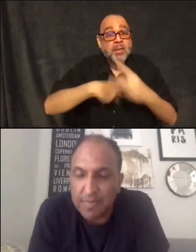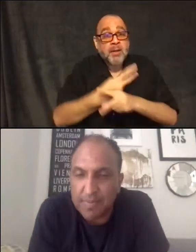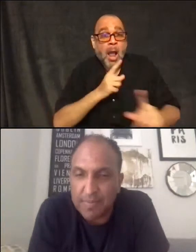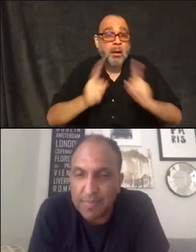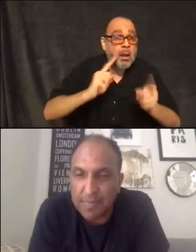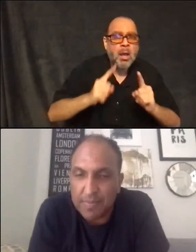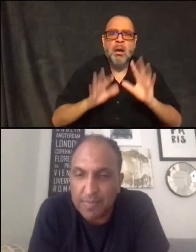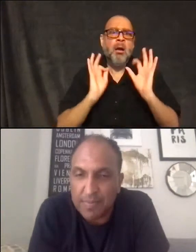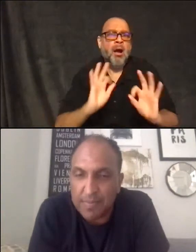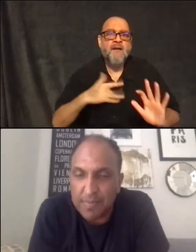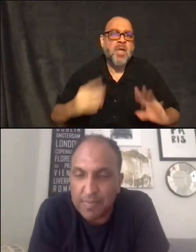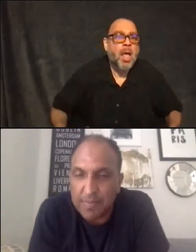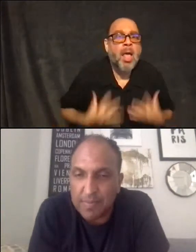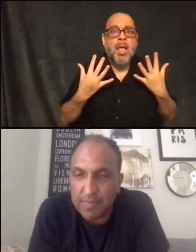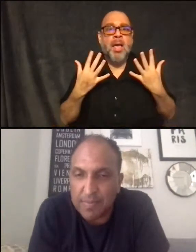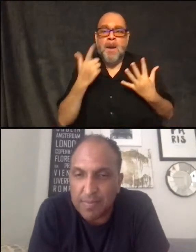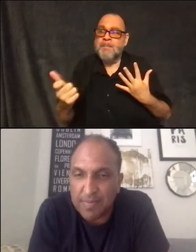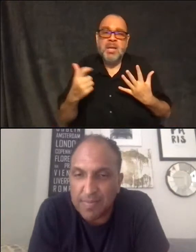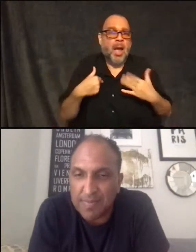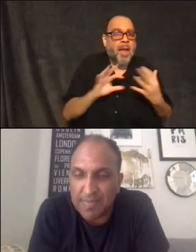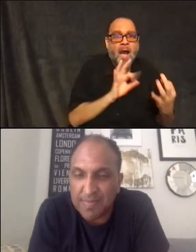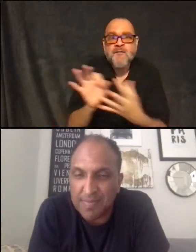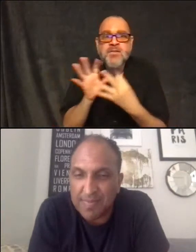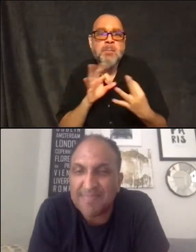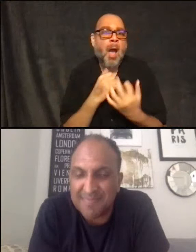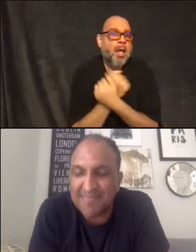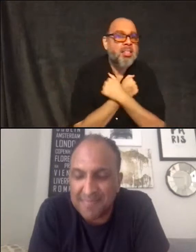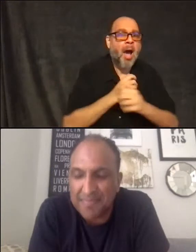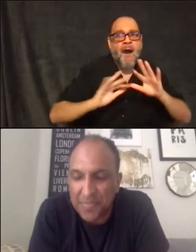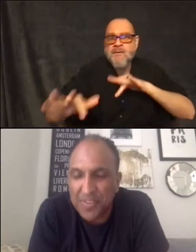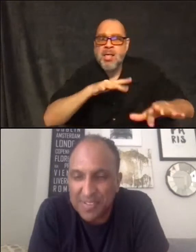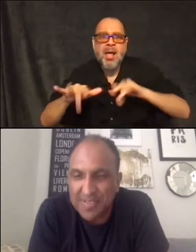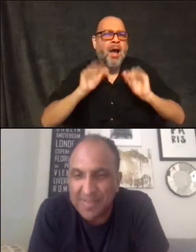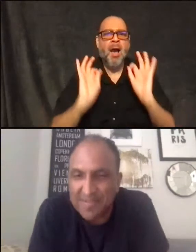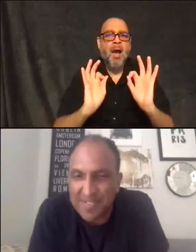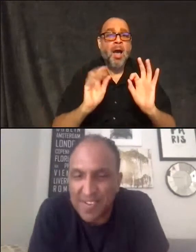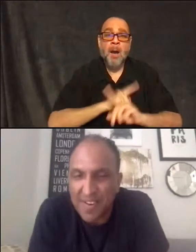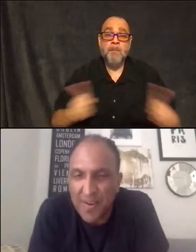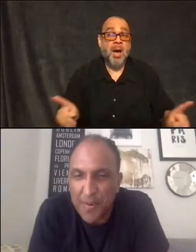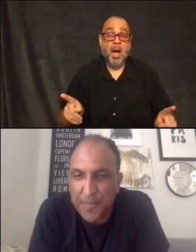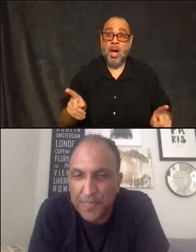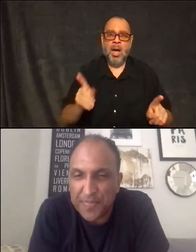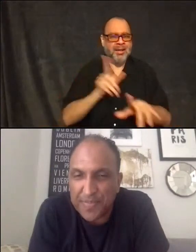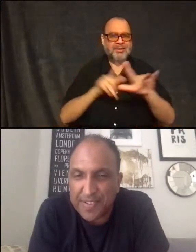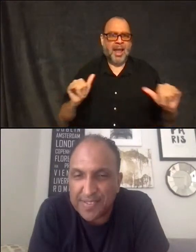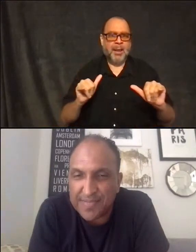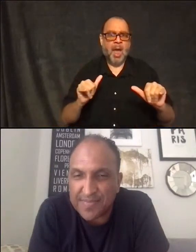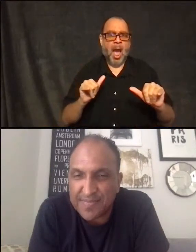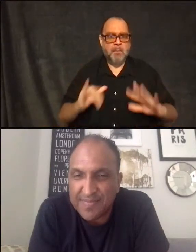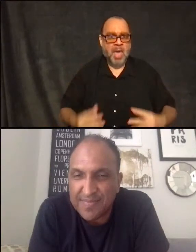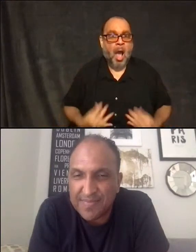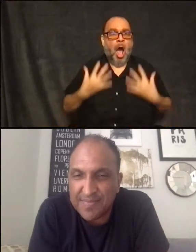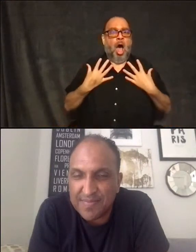have to go and get on Netflix or Amazon Prime, watch some movies and disconnect and go into another world. That's kind of like the